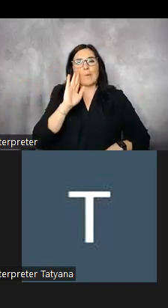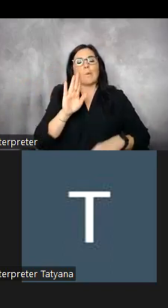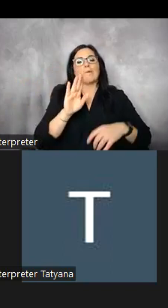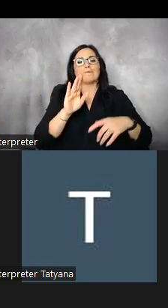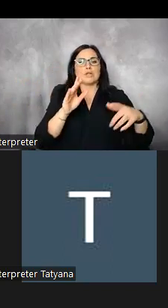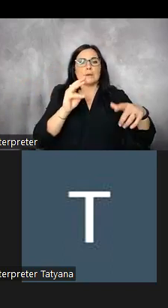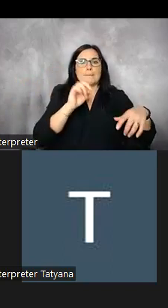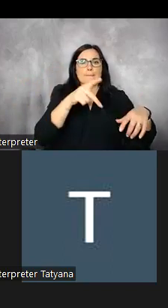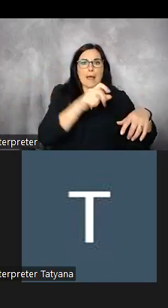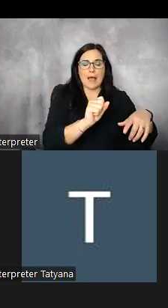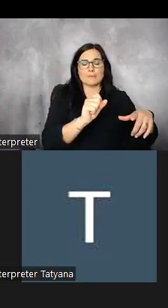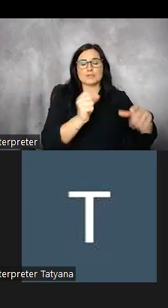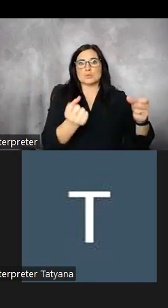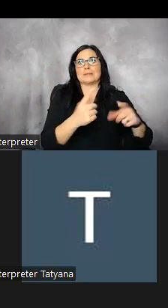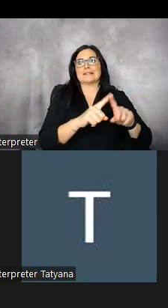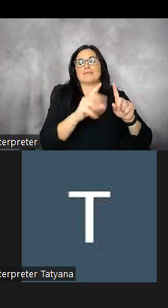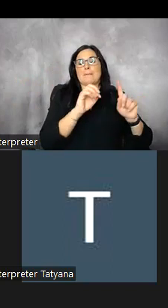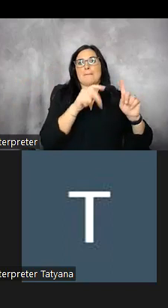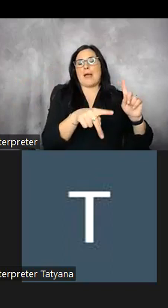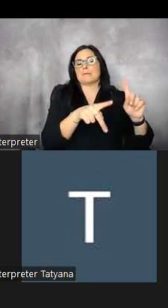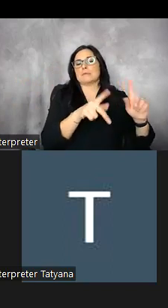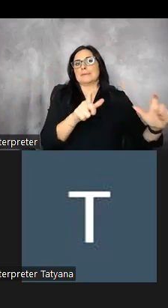of the worst because there's so many pictures. But